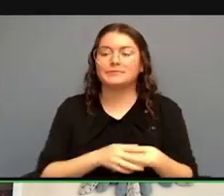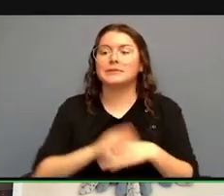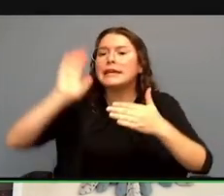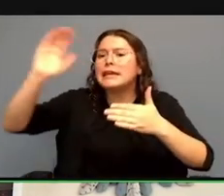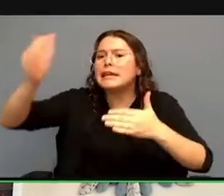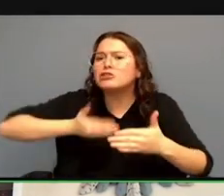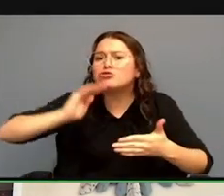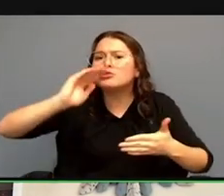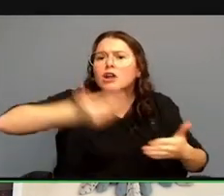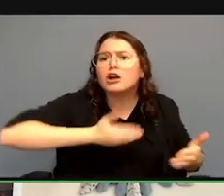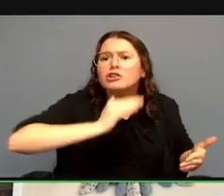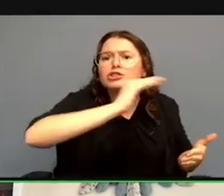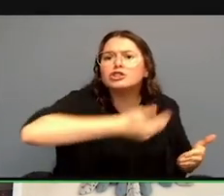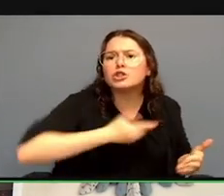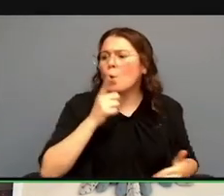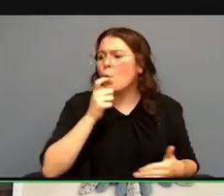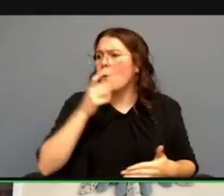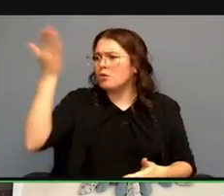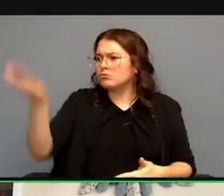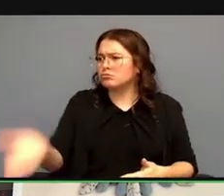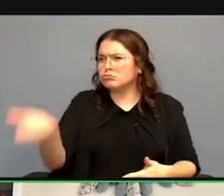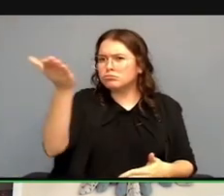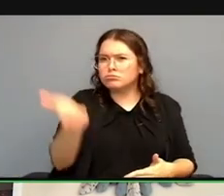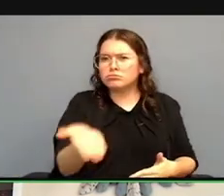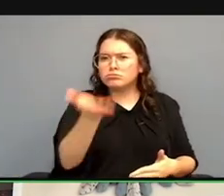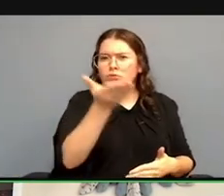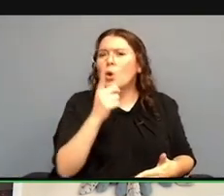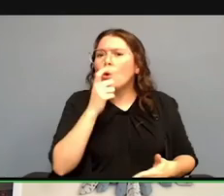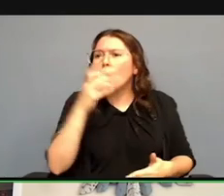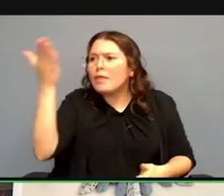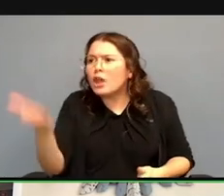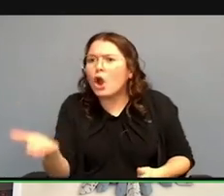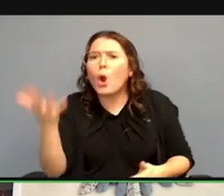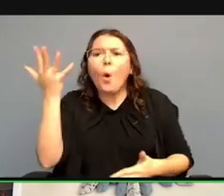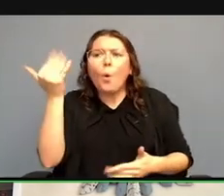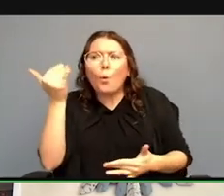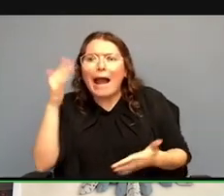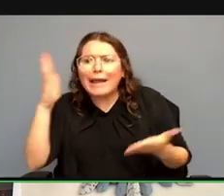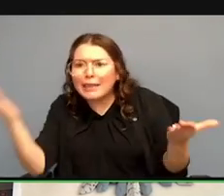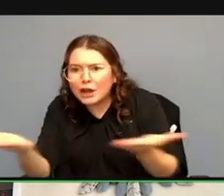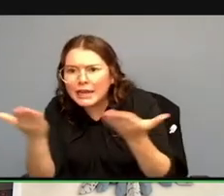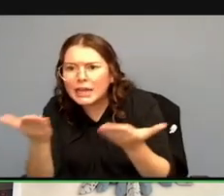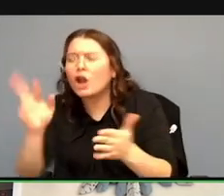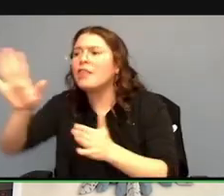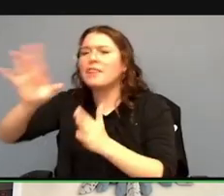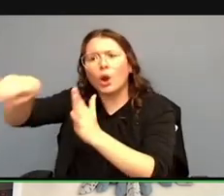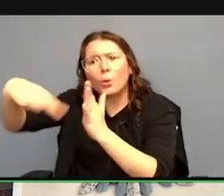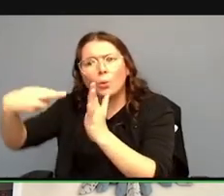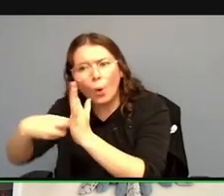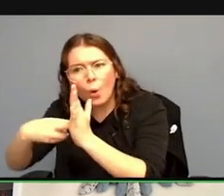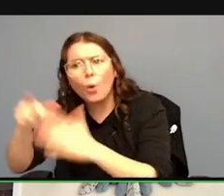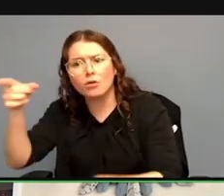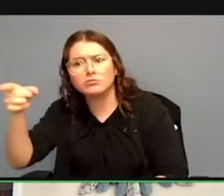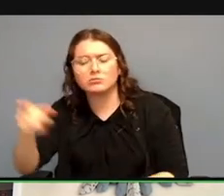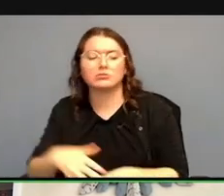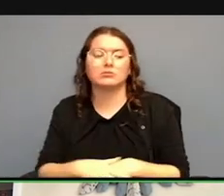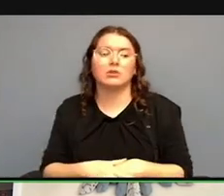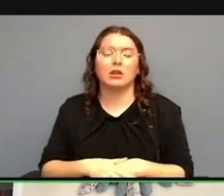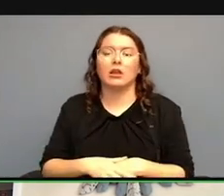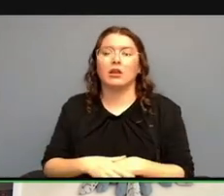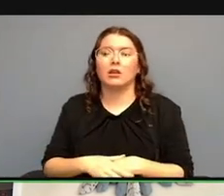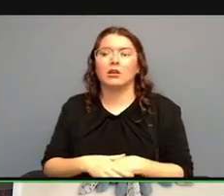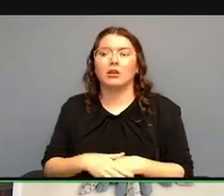everyone who's present in the meeting is going to explain who they are and why they're present, their role in the meeting. They're going to go through